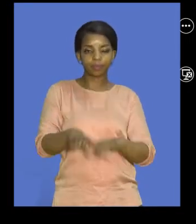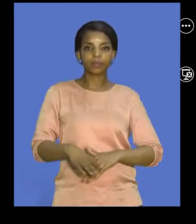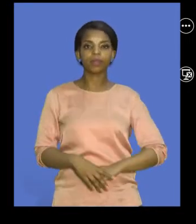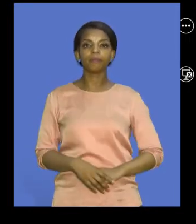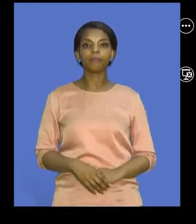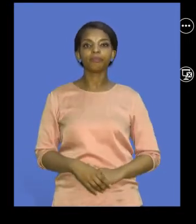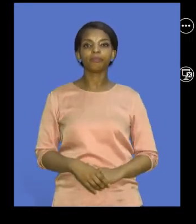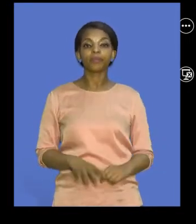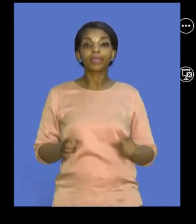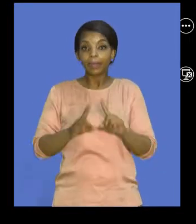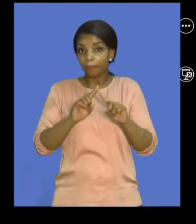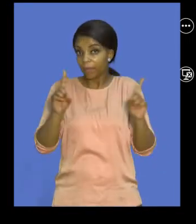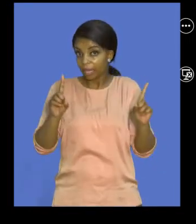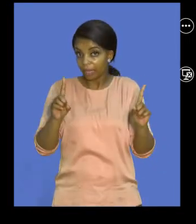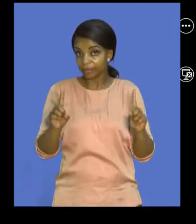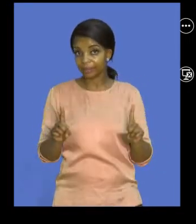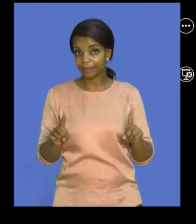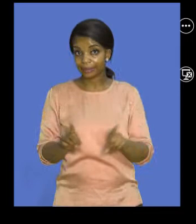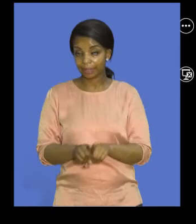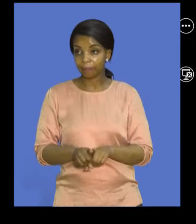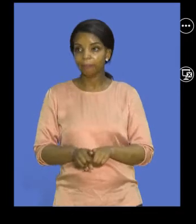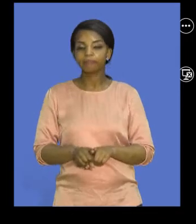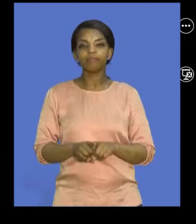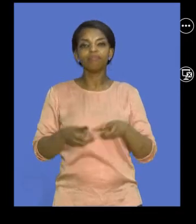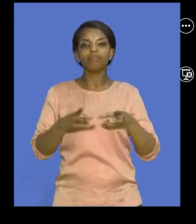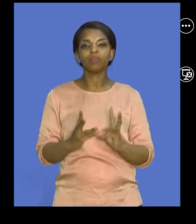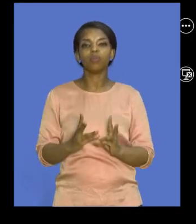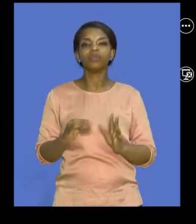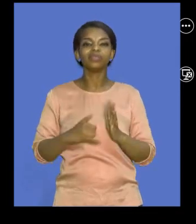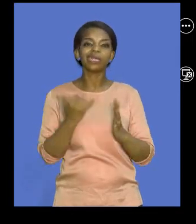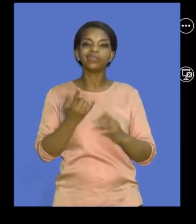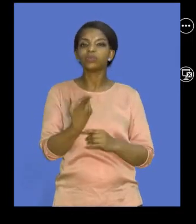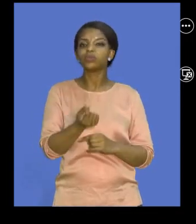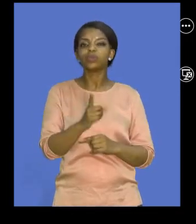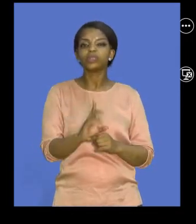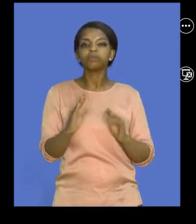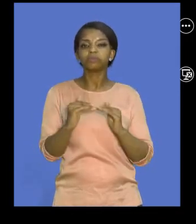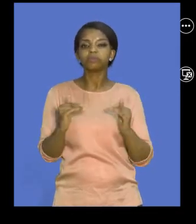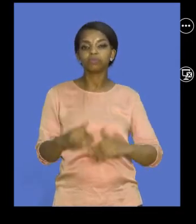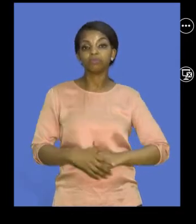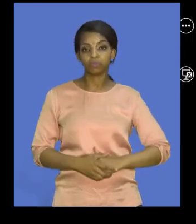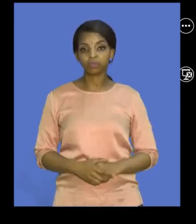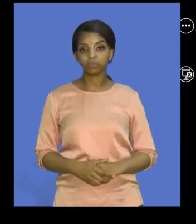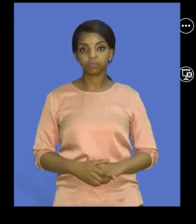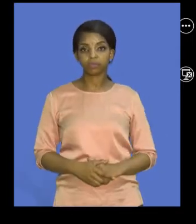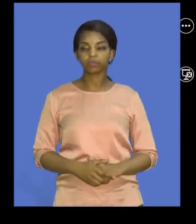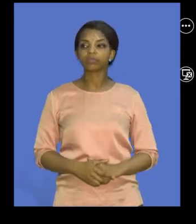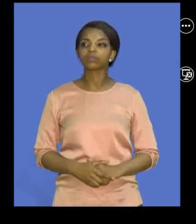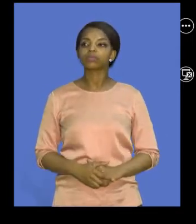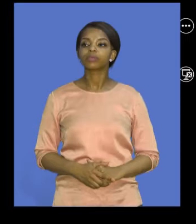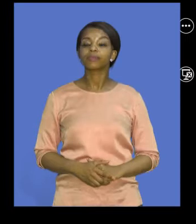proportion, to qualify that, in the same proportion. So that's what is very